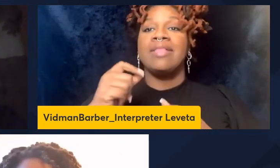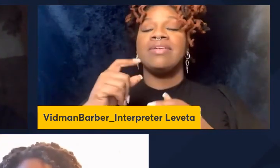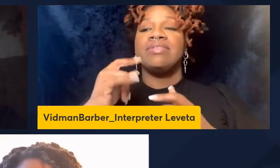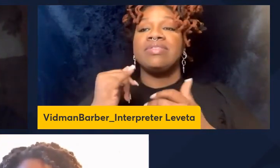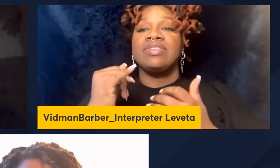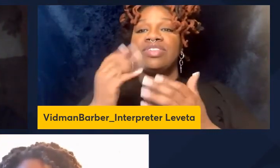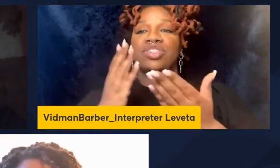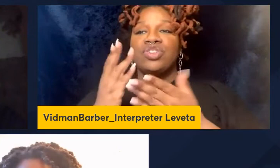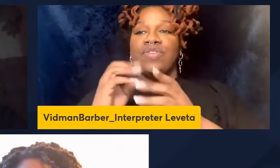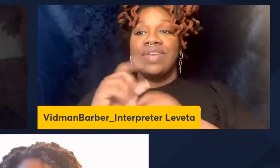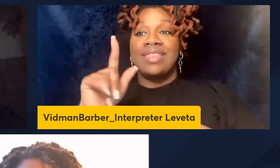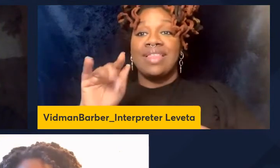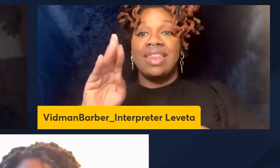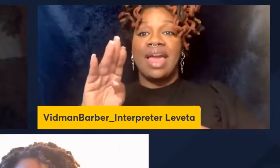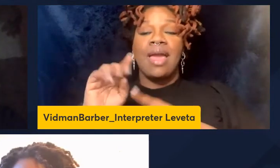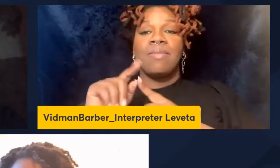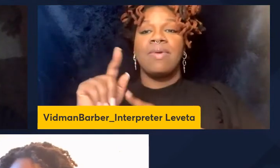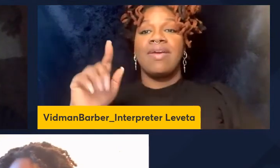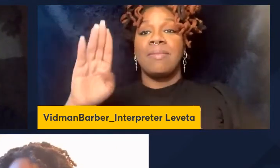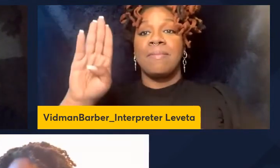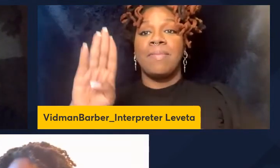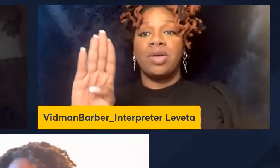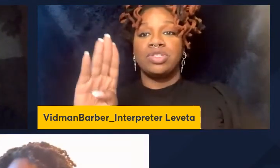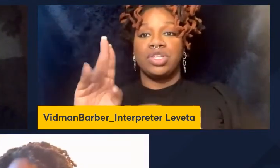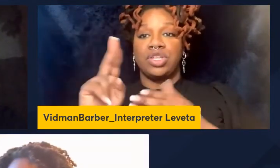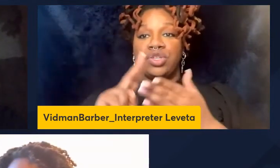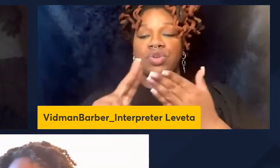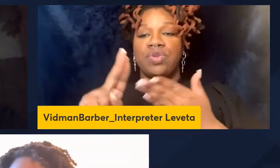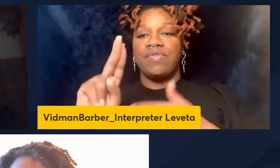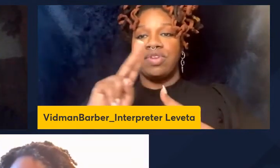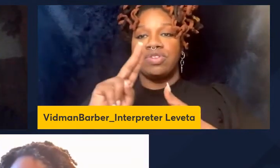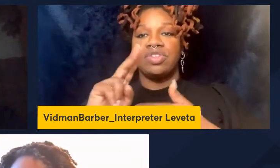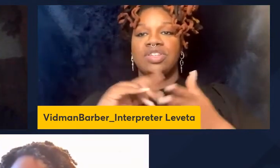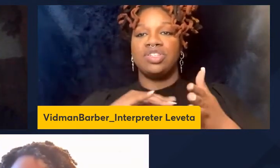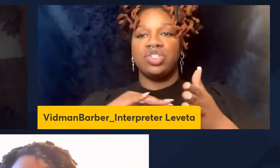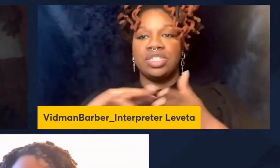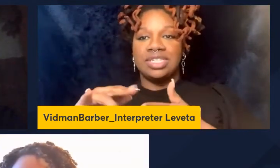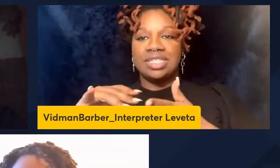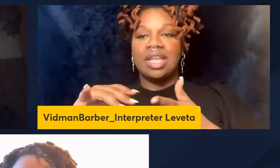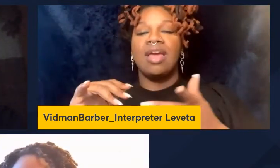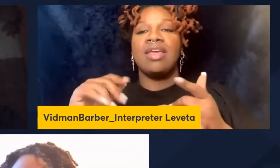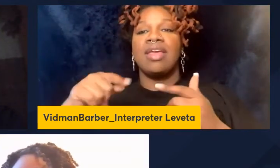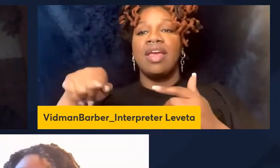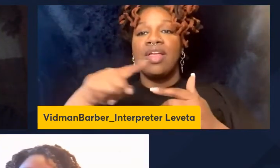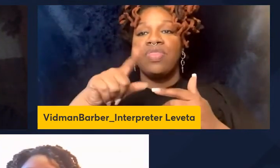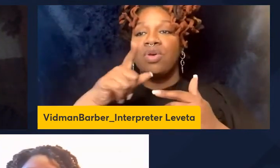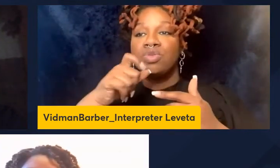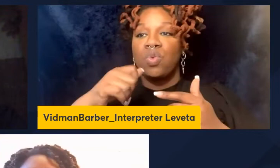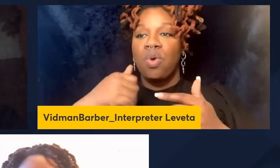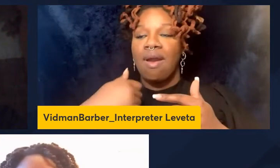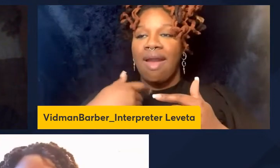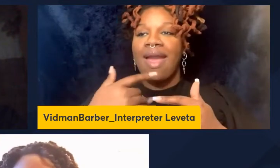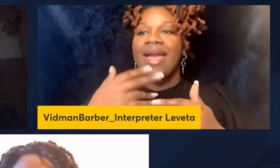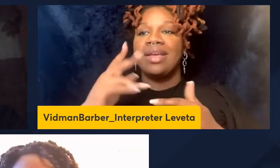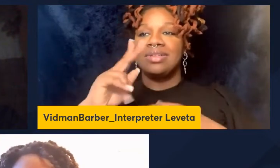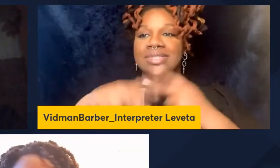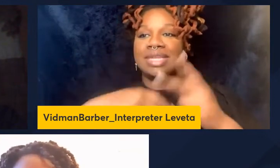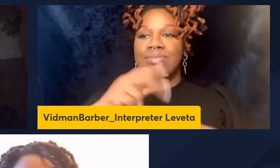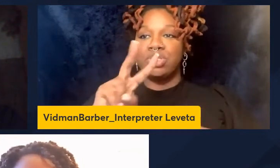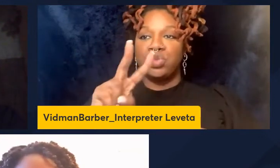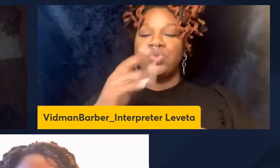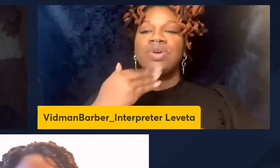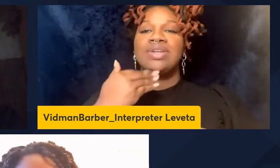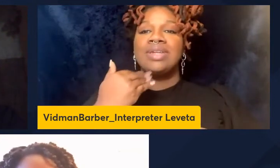studied the metabolism of immune cells from patients with type 2 diabetes. Dr. Nicholas also trained